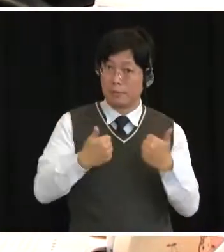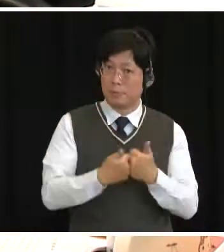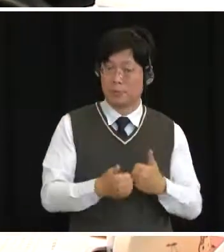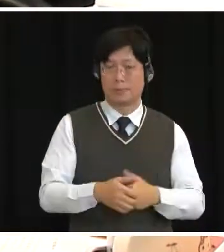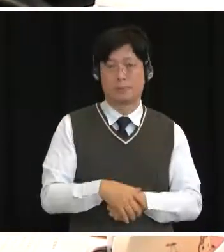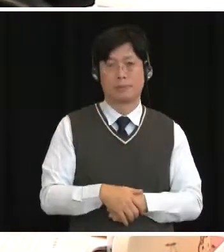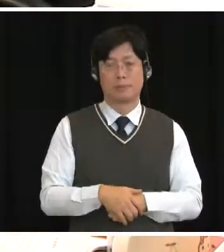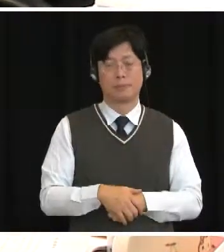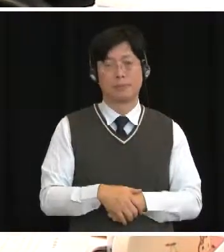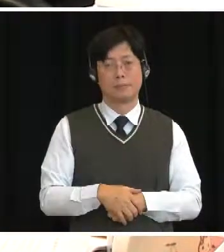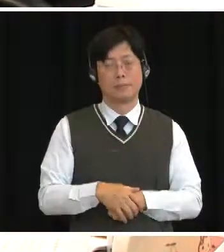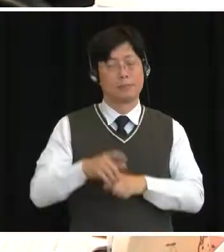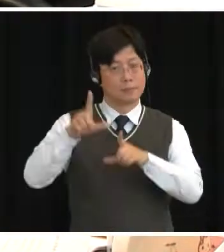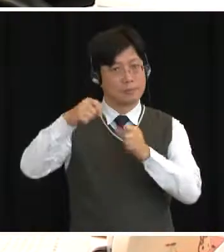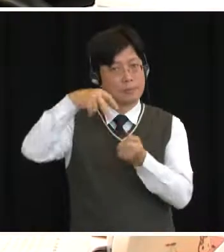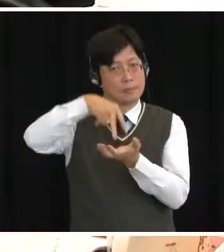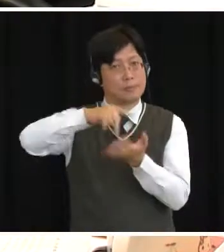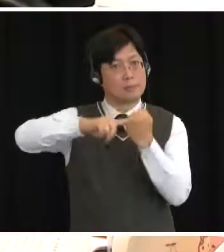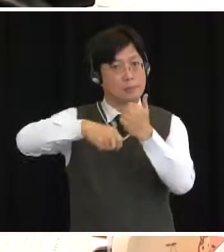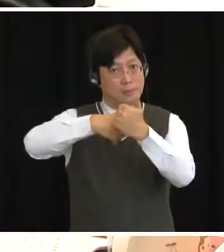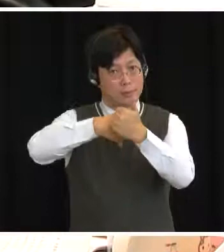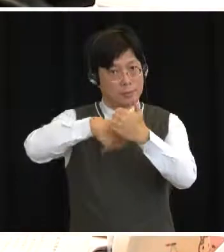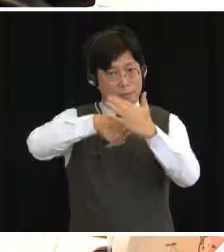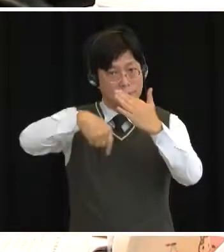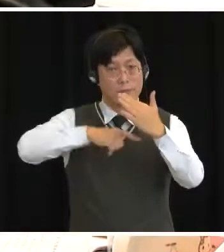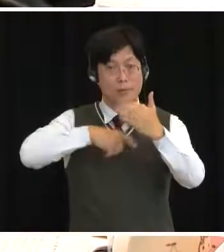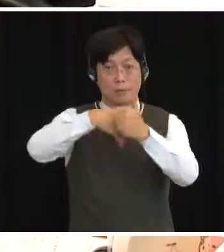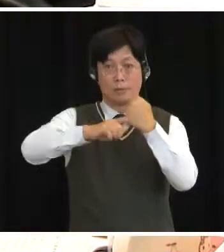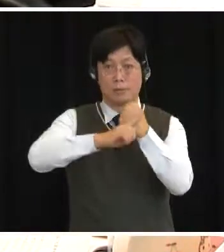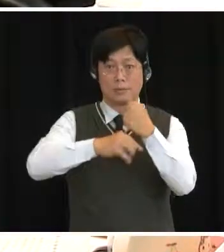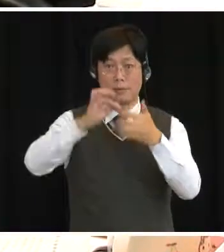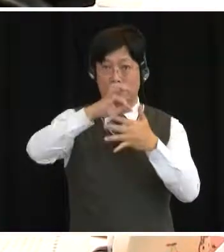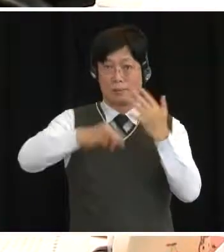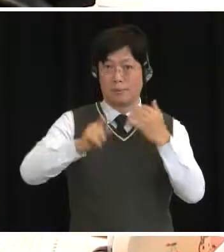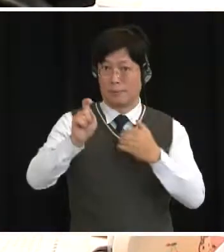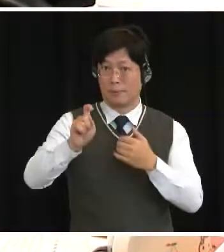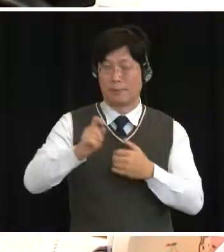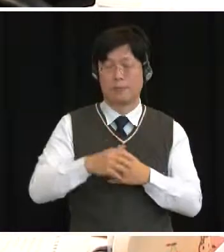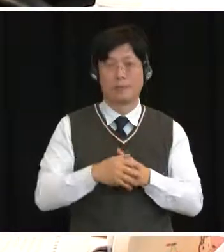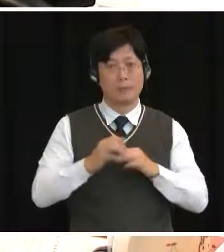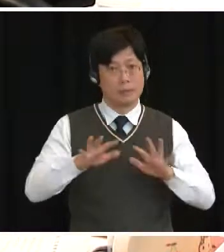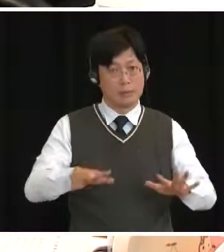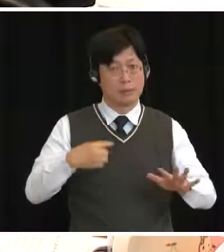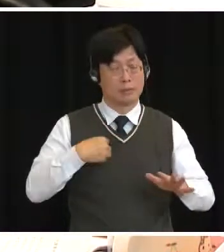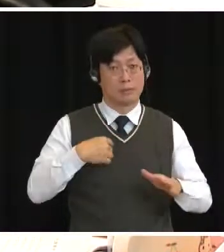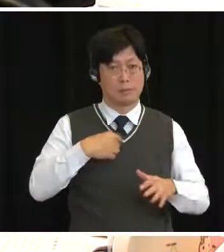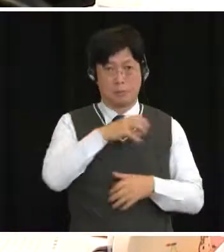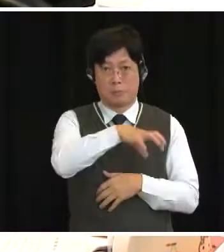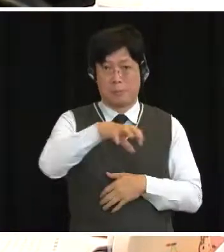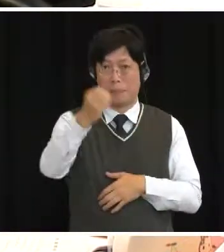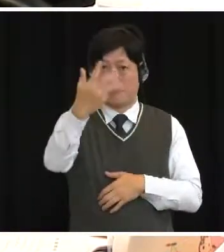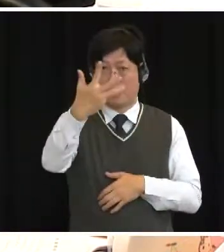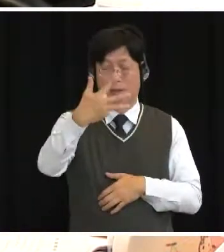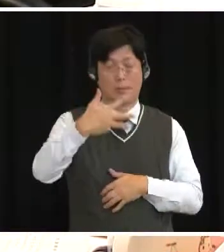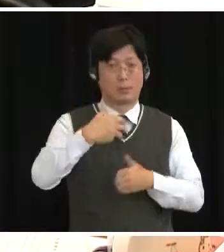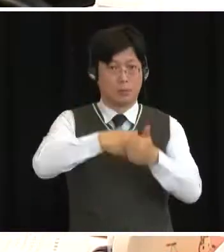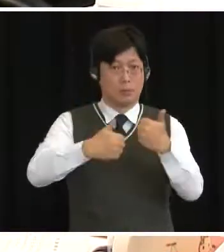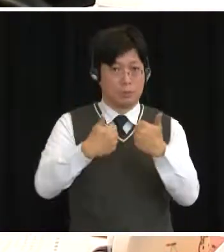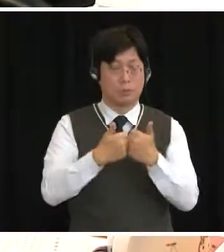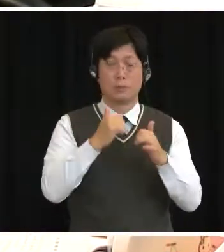made. So as to whether it is possible to establish such a children's parliament in the legislative yuan,